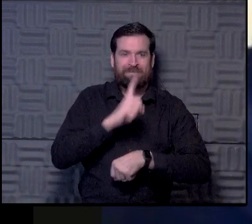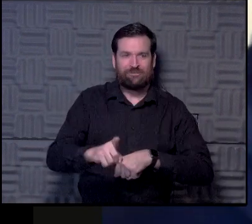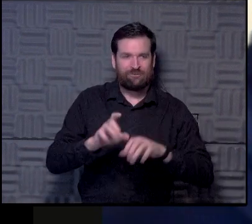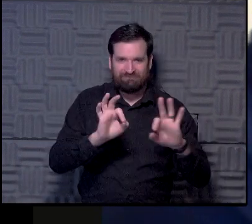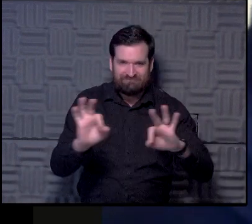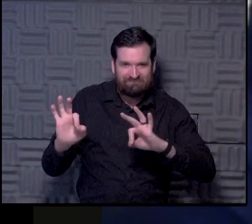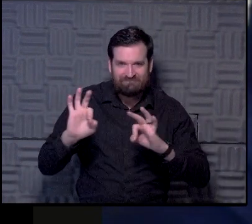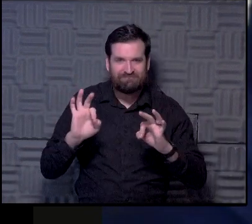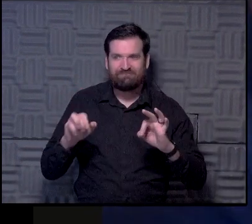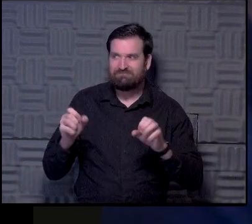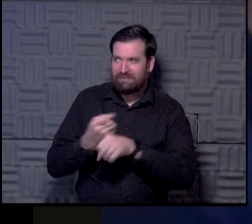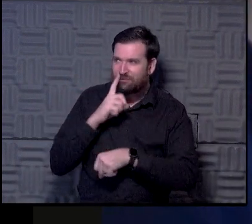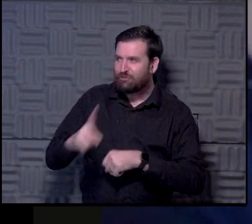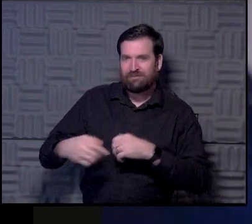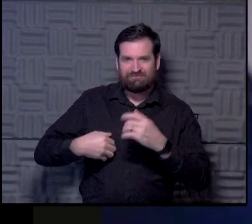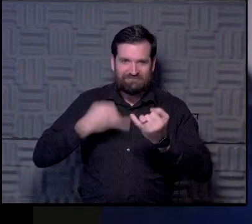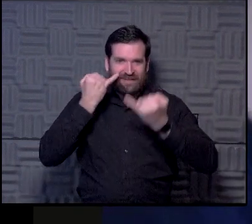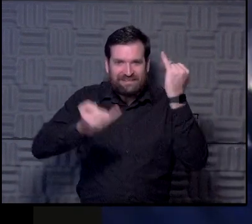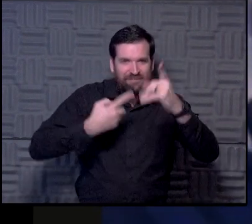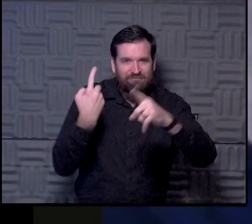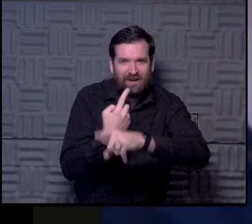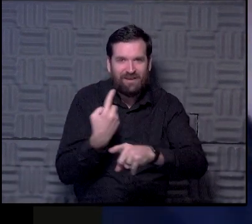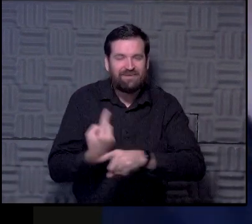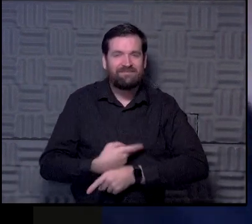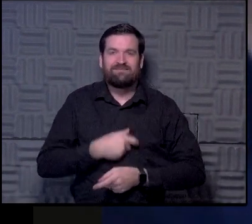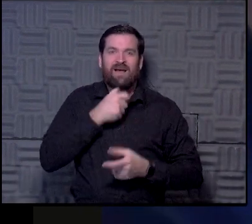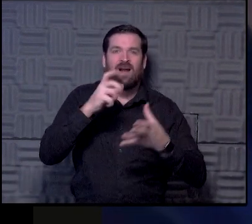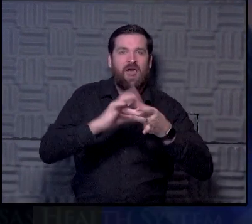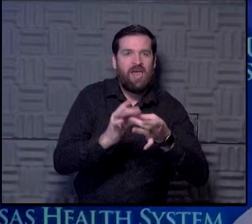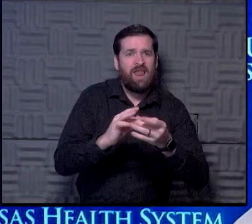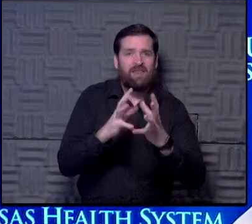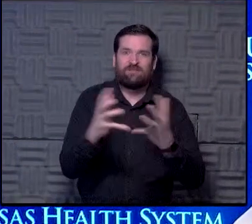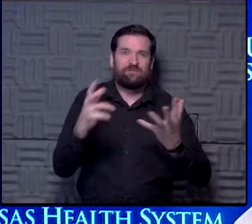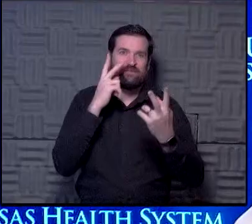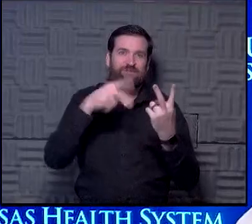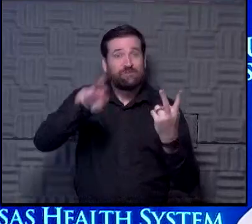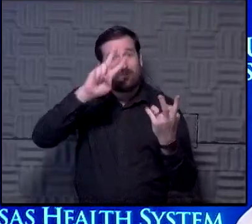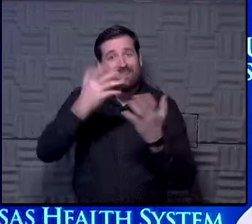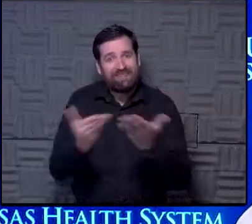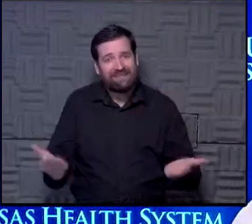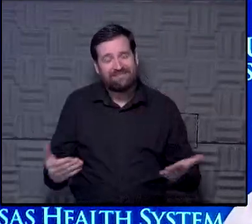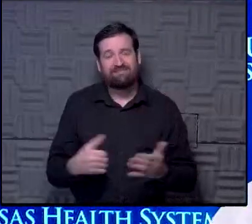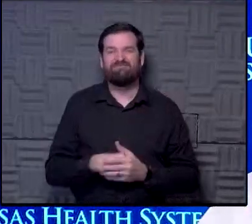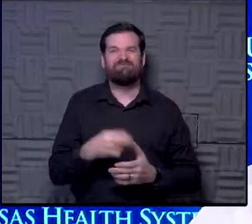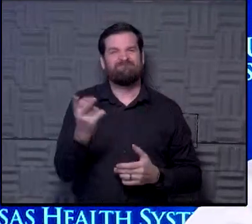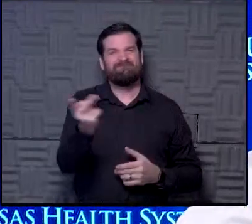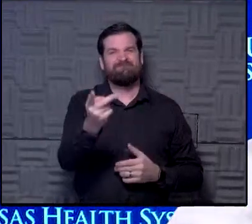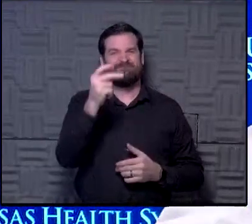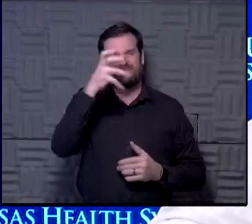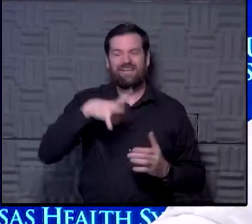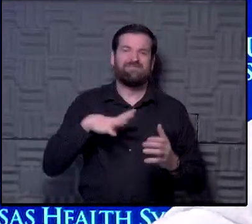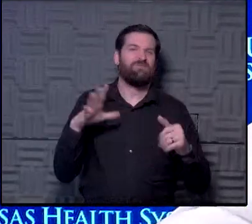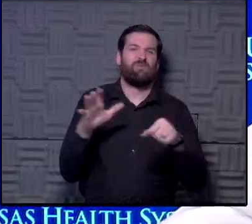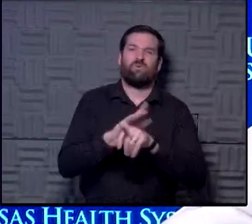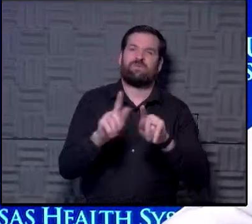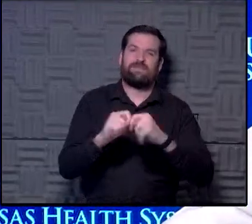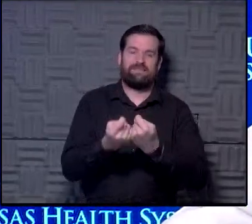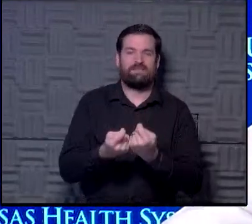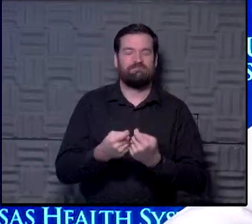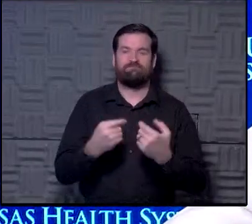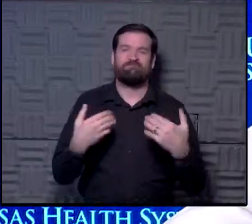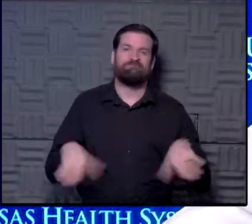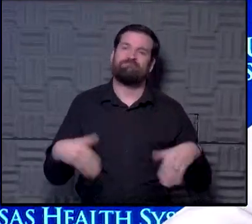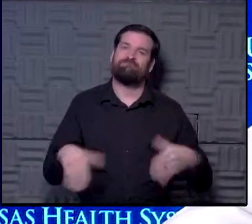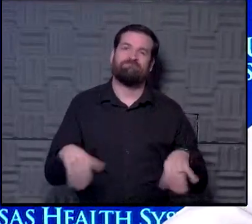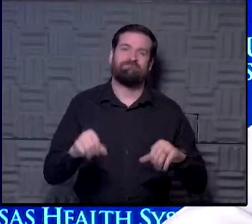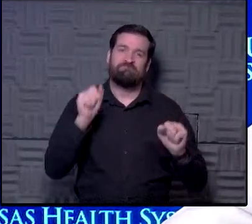working, make sure I got some ideas in my head, and I don't say too many stupid things out here every day. So these guys, this whole team is